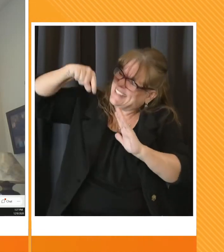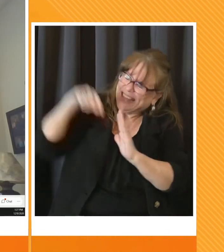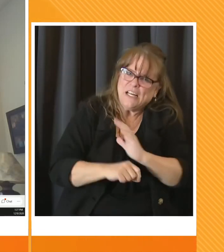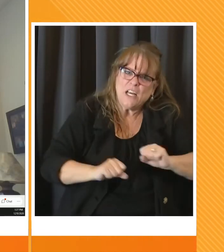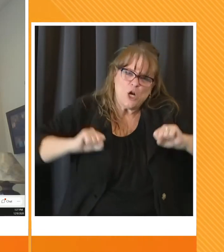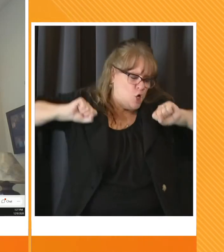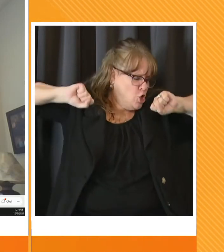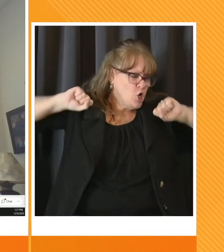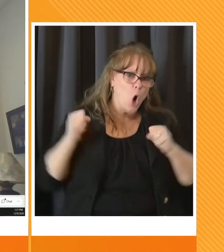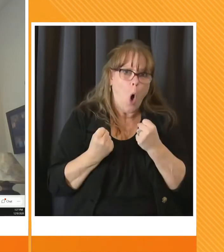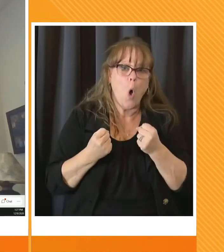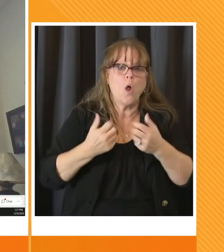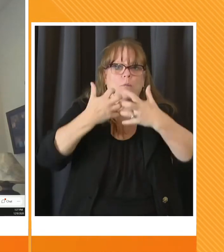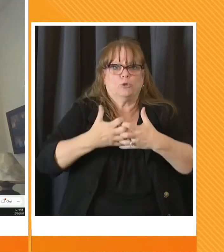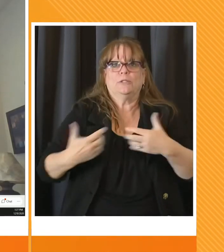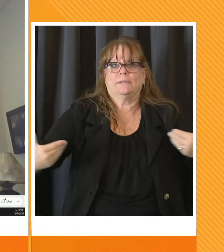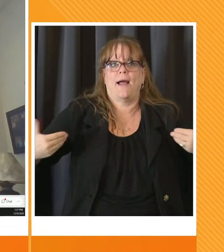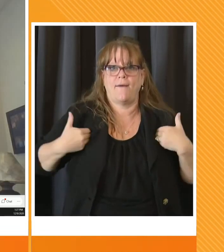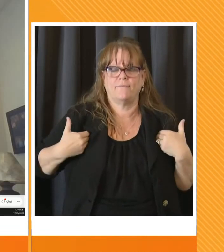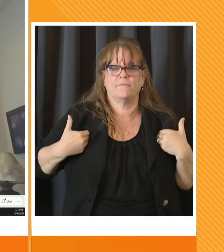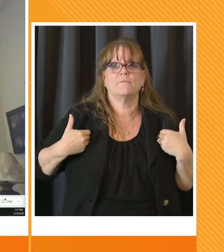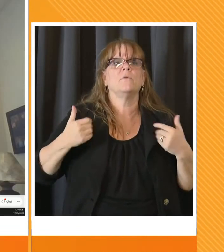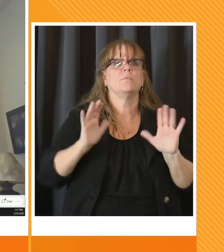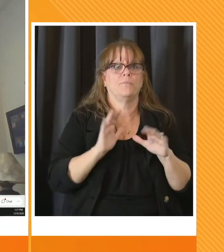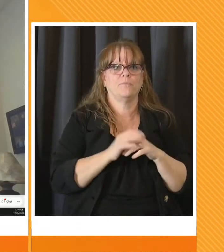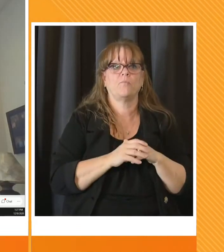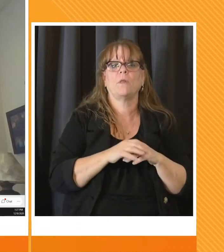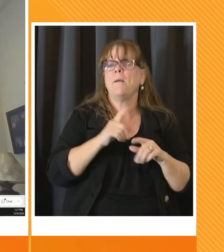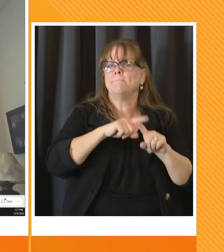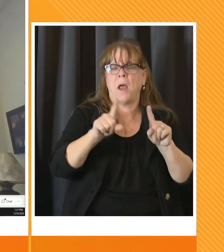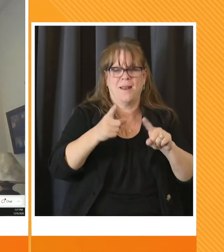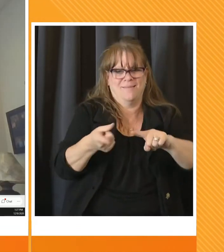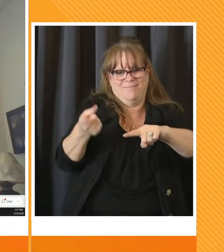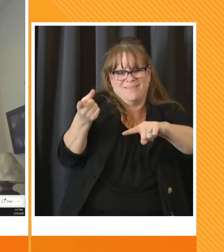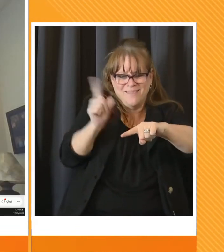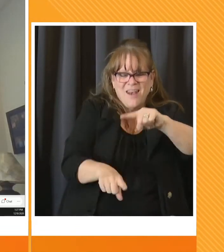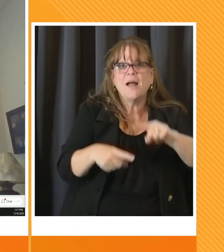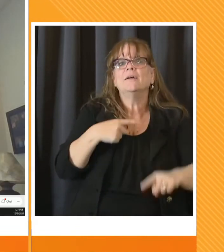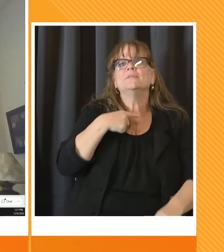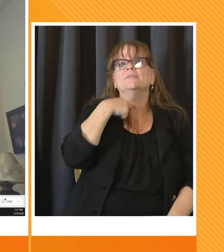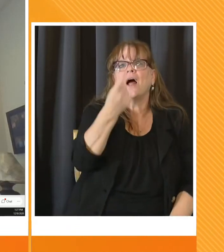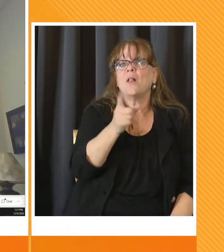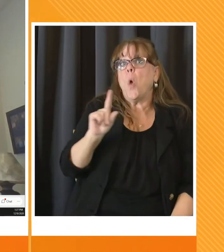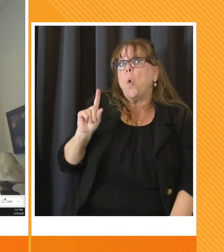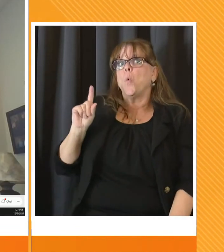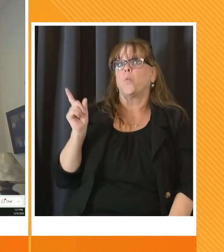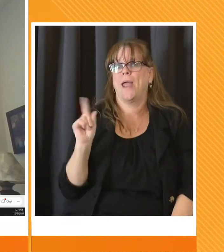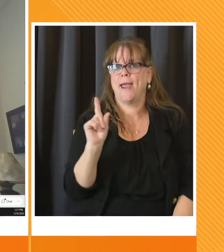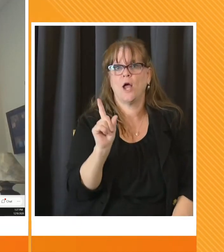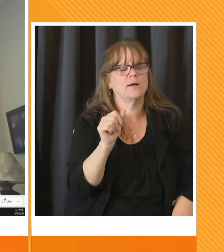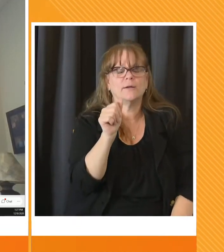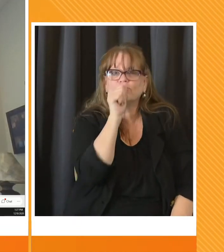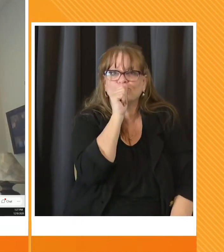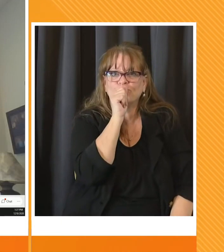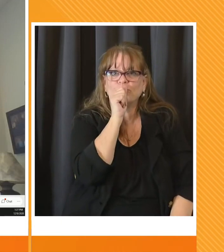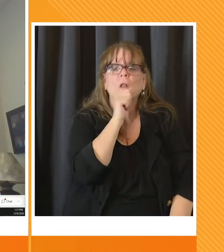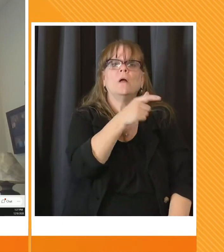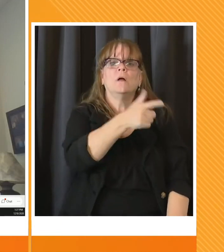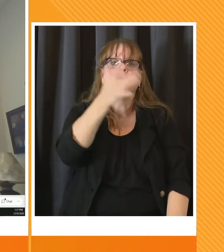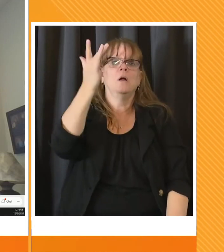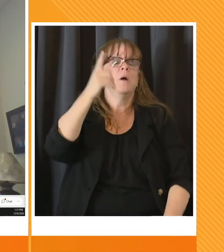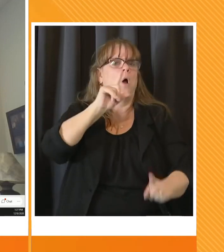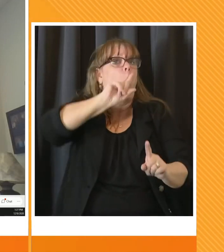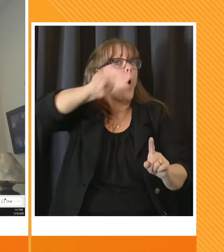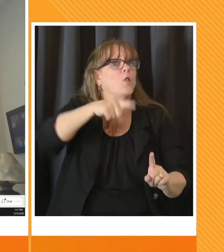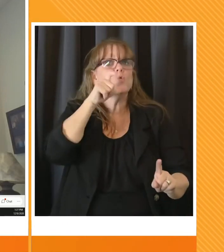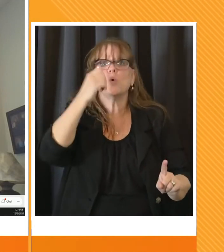locations are, but local law enforcement will know where they are and will also help with security on that. And then we will use